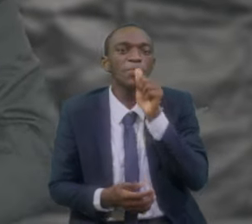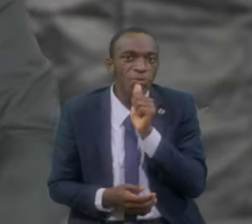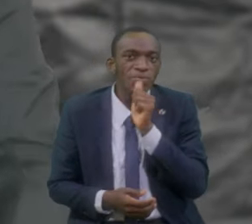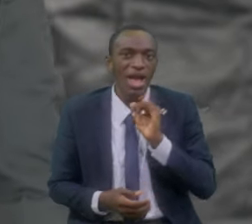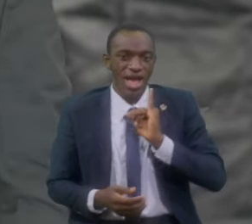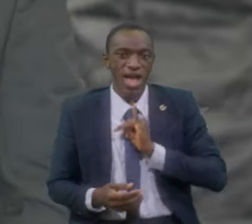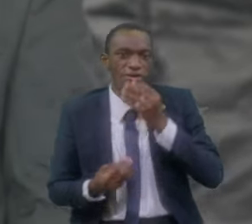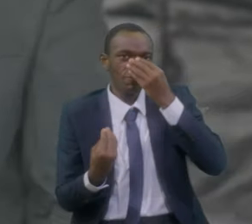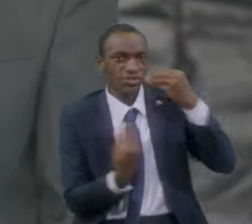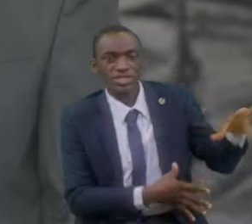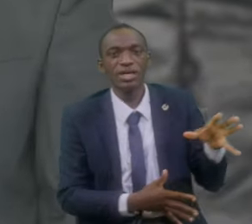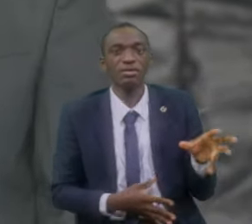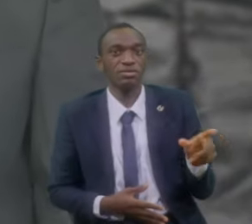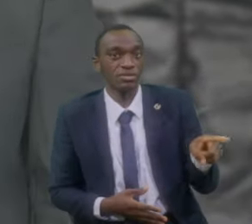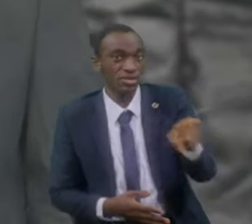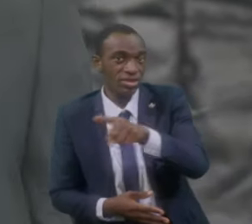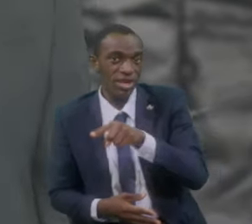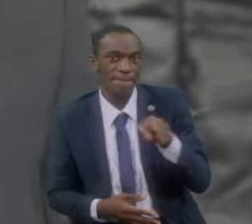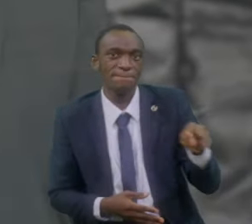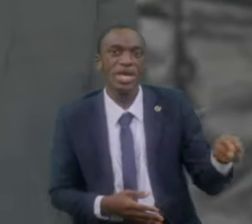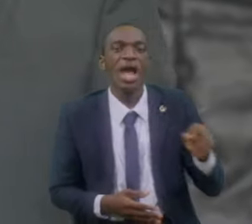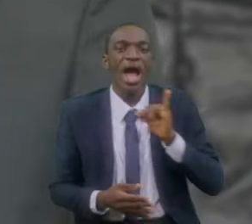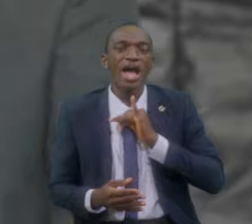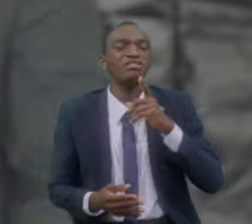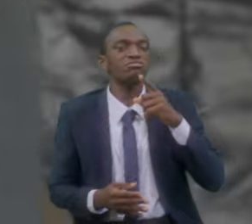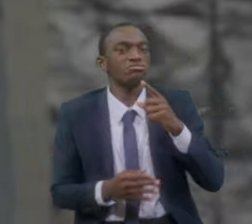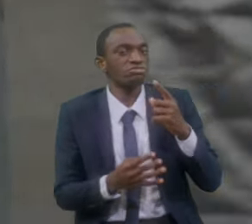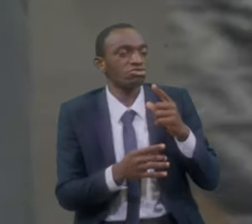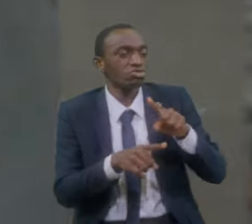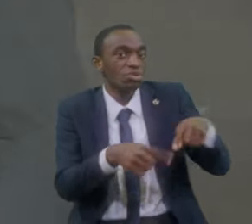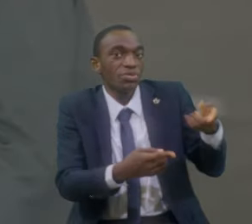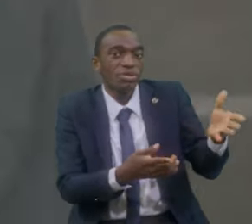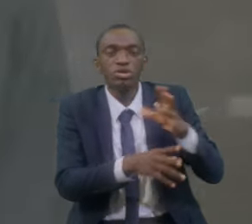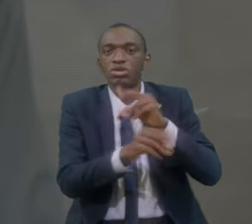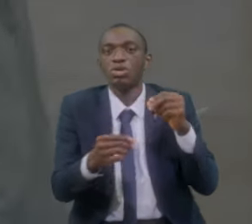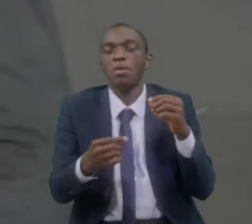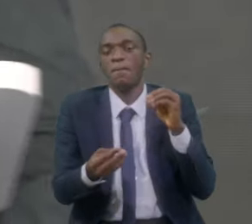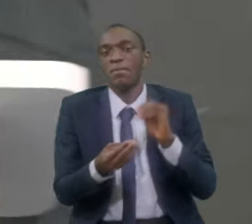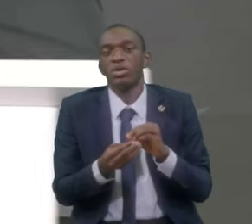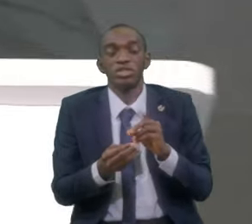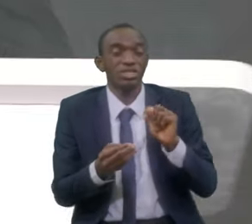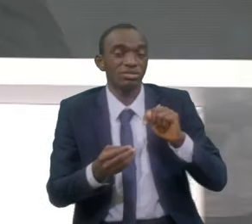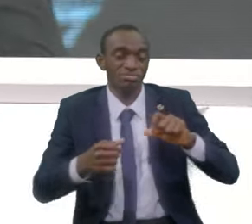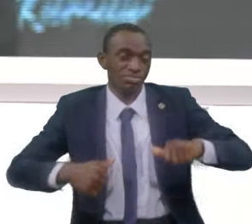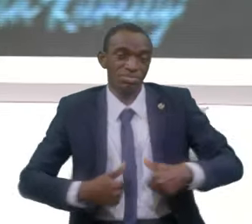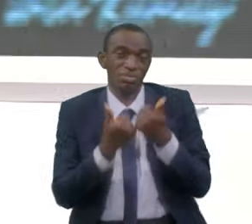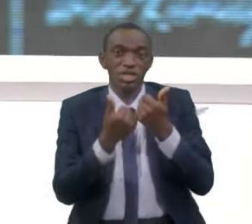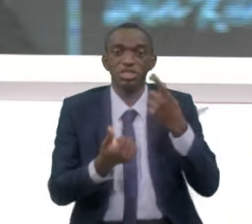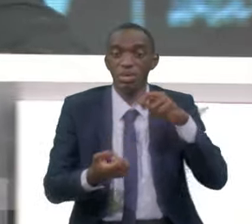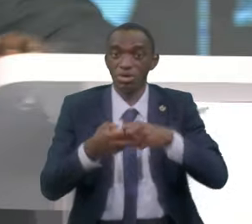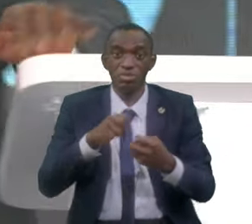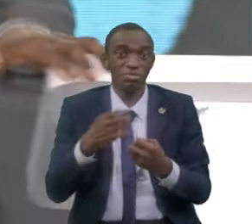them. And I say no more. The problem, the challenge of many people that come to